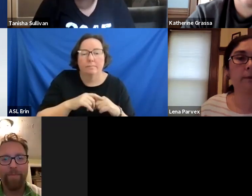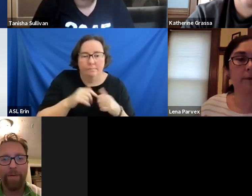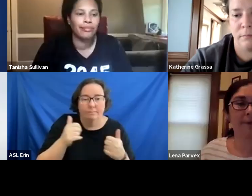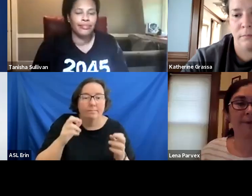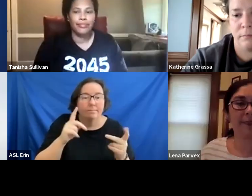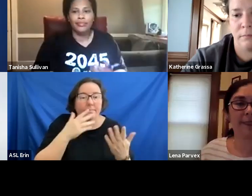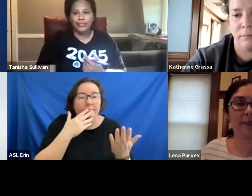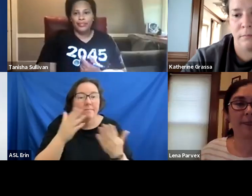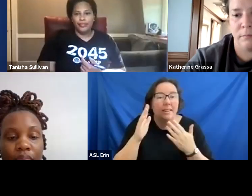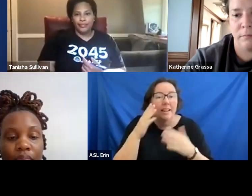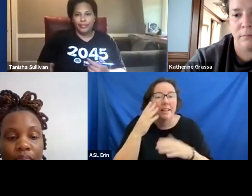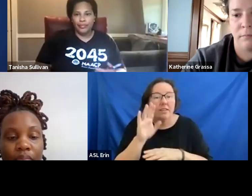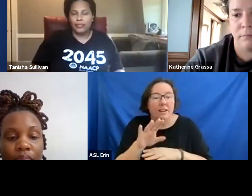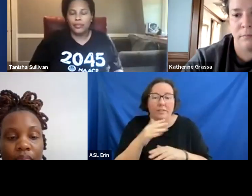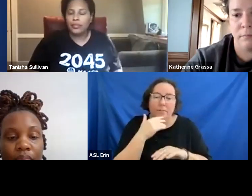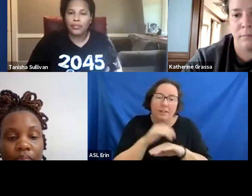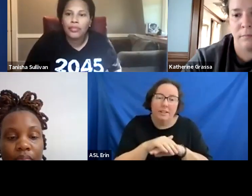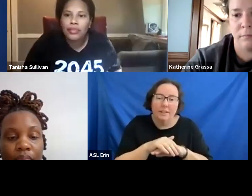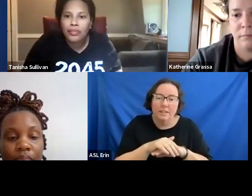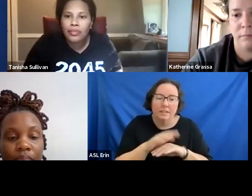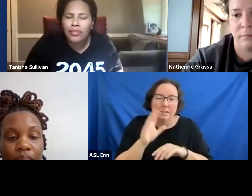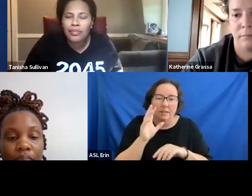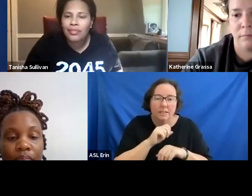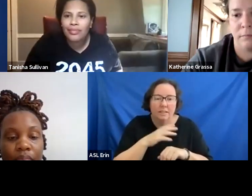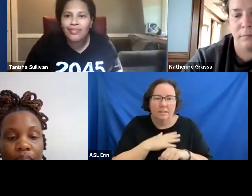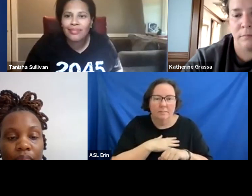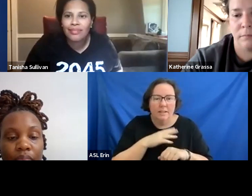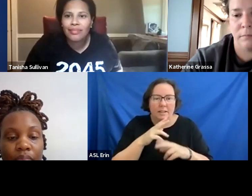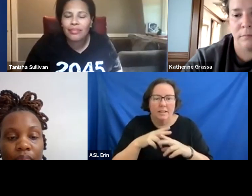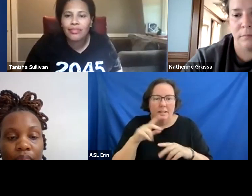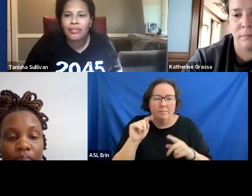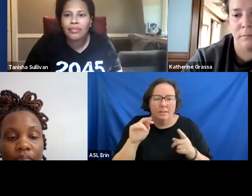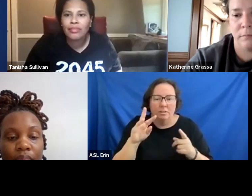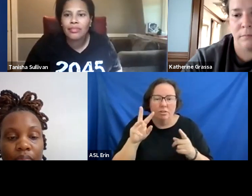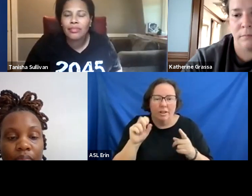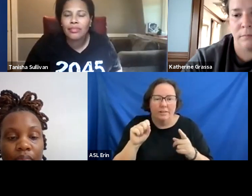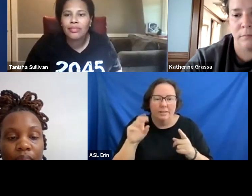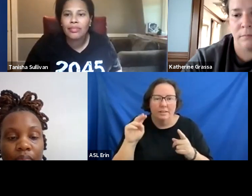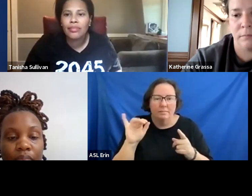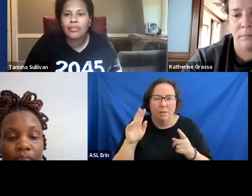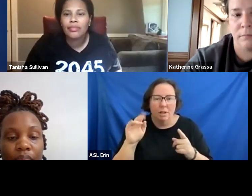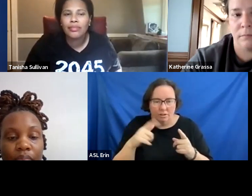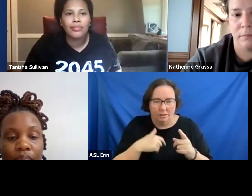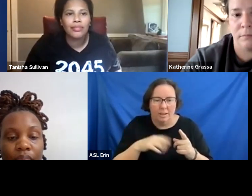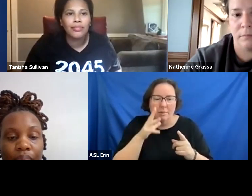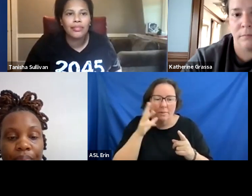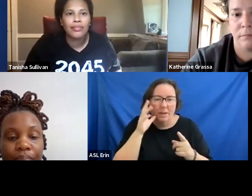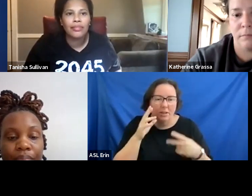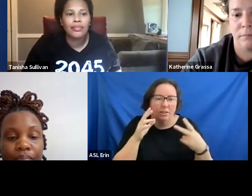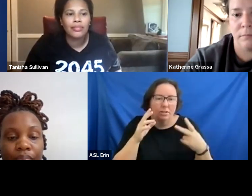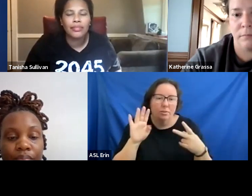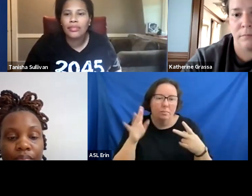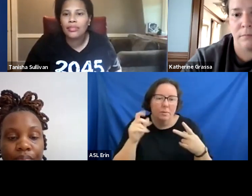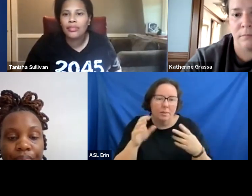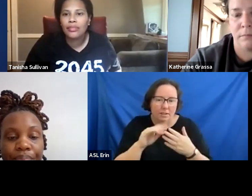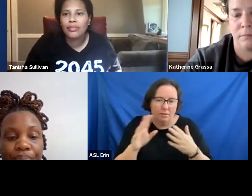Thank you very much. Good afternoon, or good evening, I suppose. My name is Travis Marshall. I'm a parent of 2 BPS students in Rosendale. I